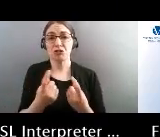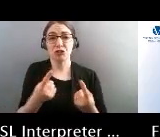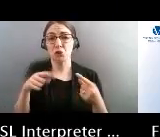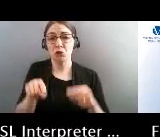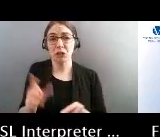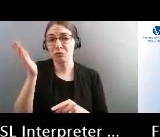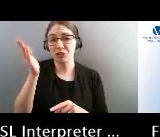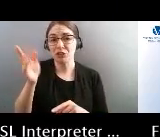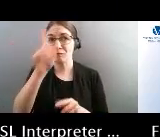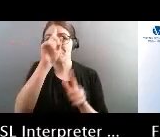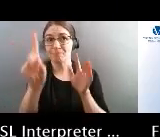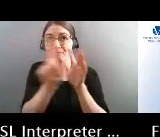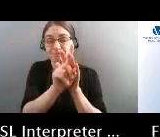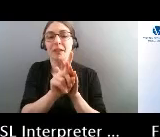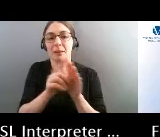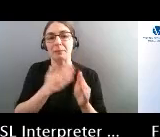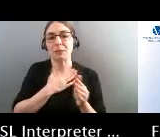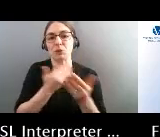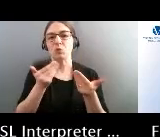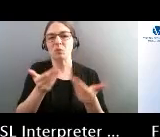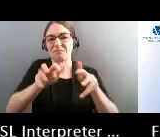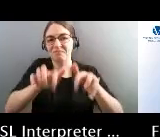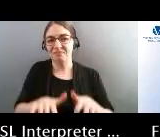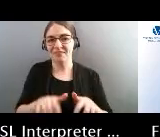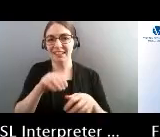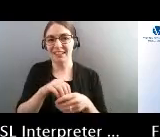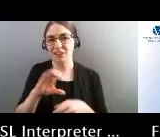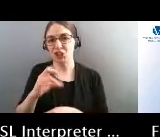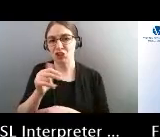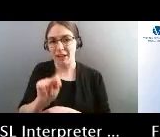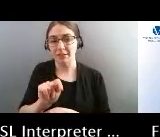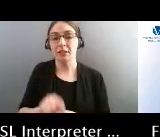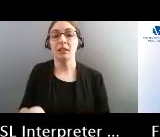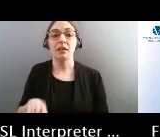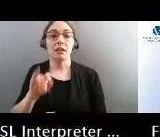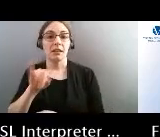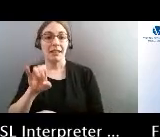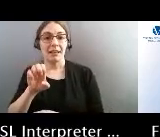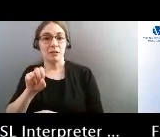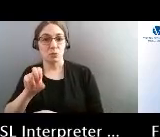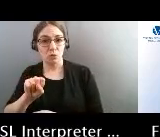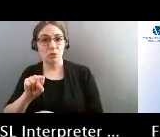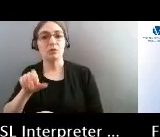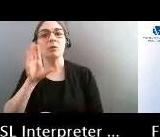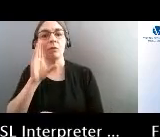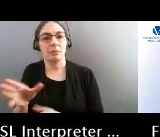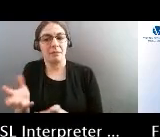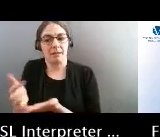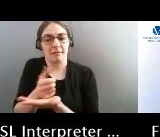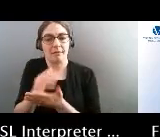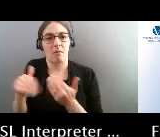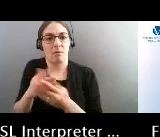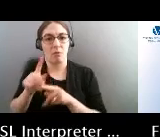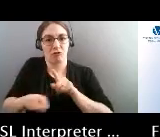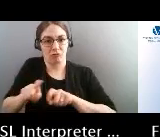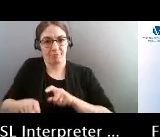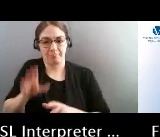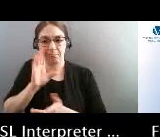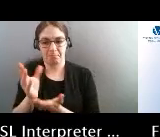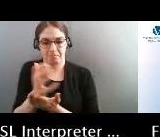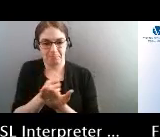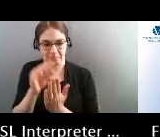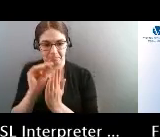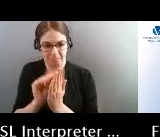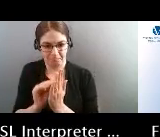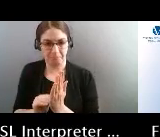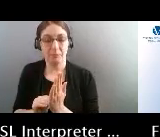presentations, please put them in the chat. My colleague Jesus is collecting all those questions, and at the end, if we have time, we will